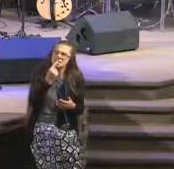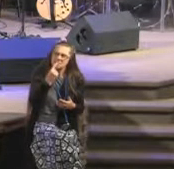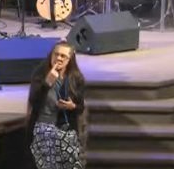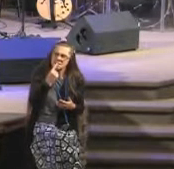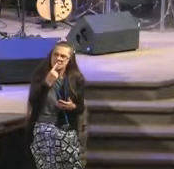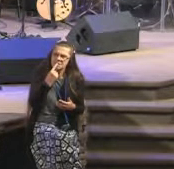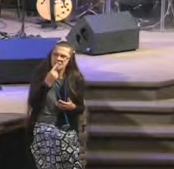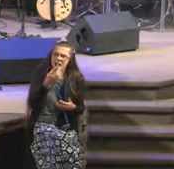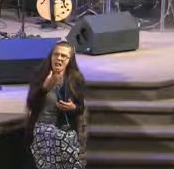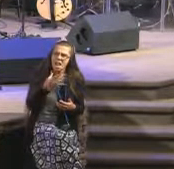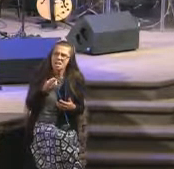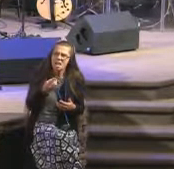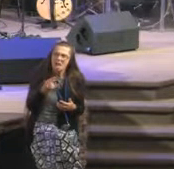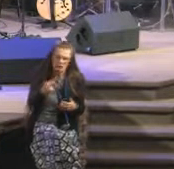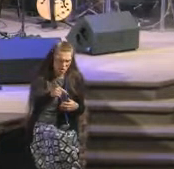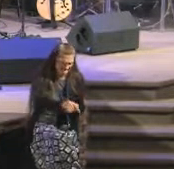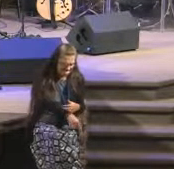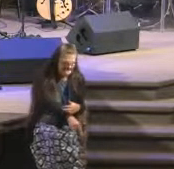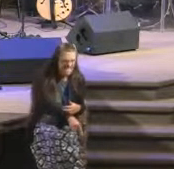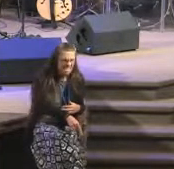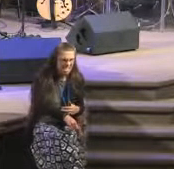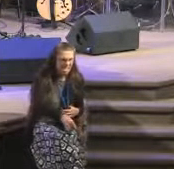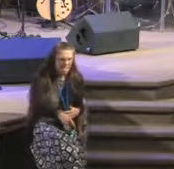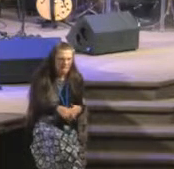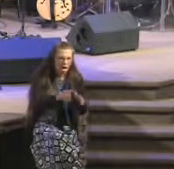fell asleep.